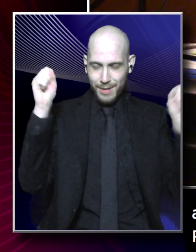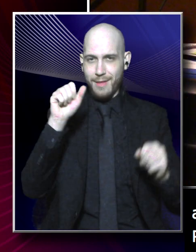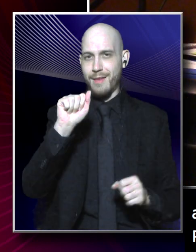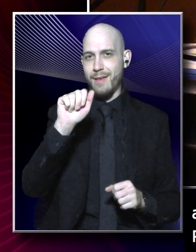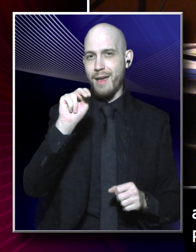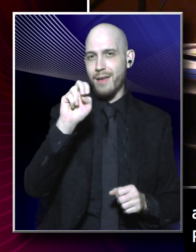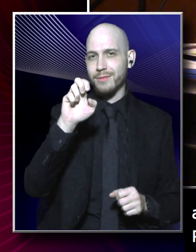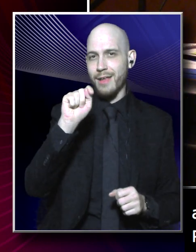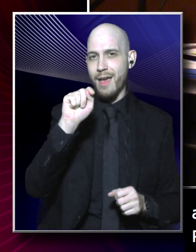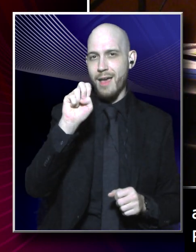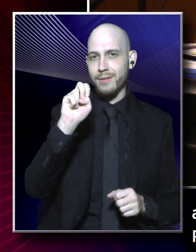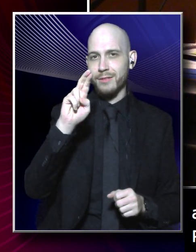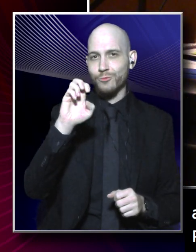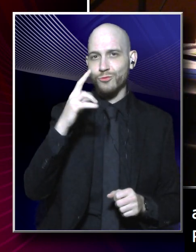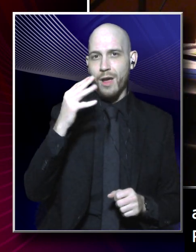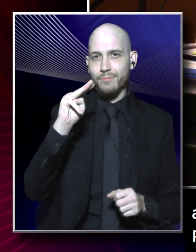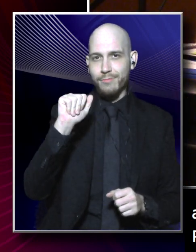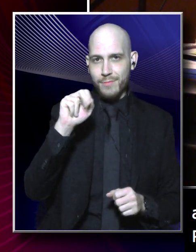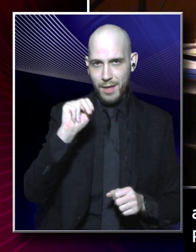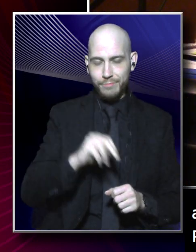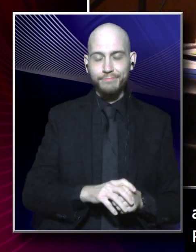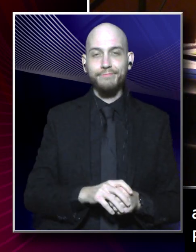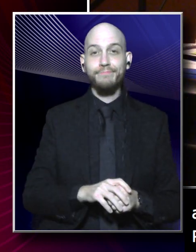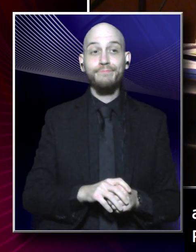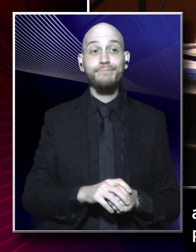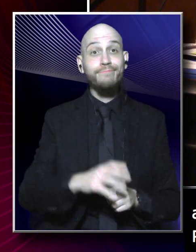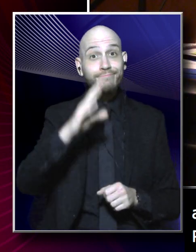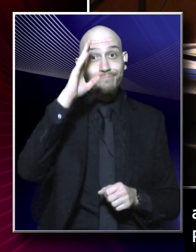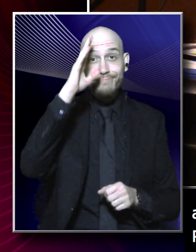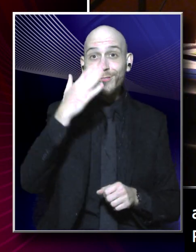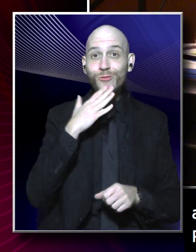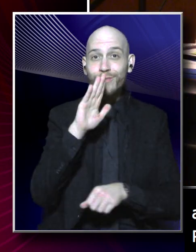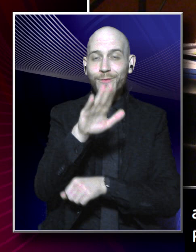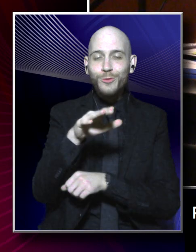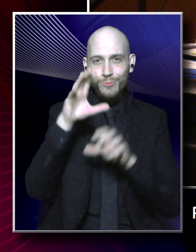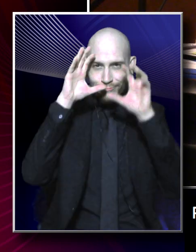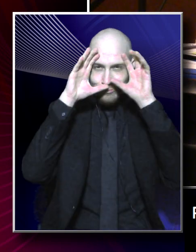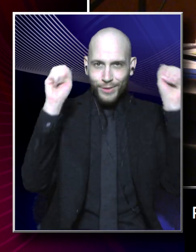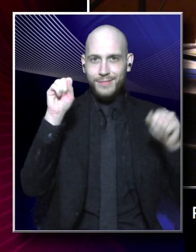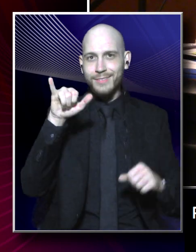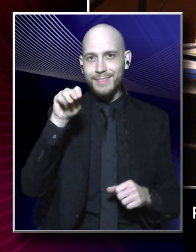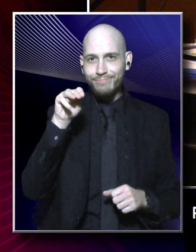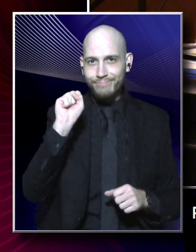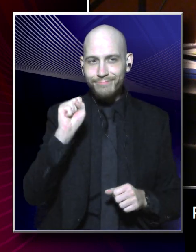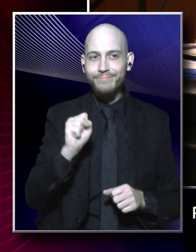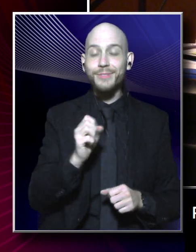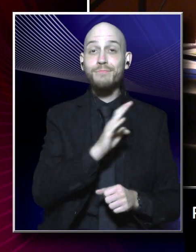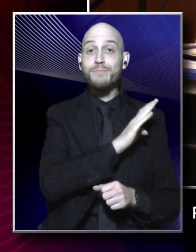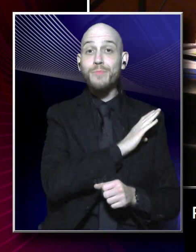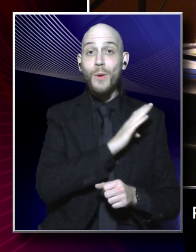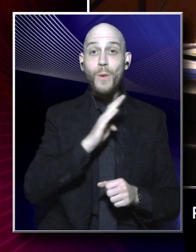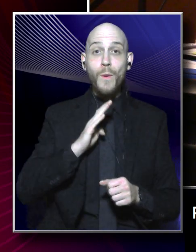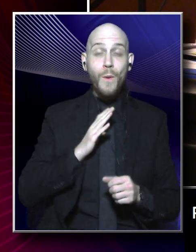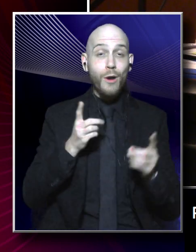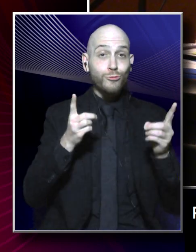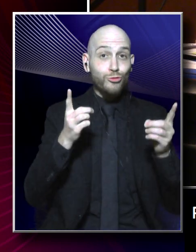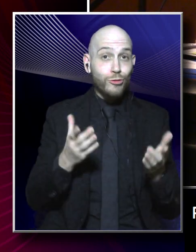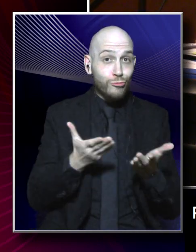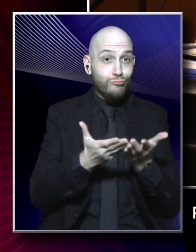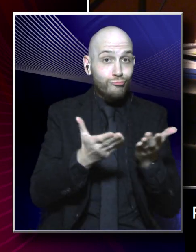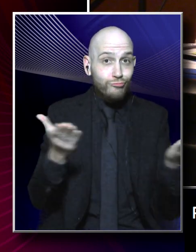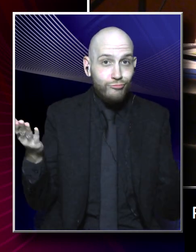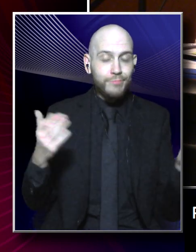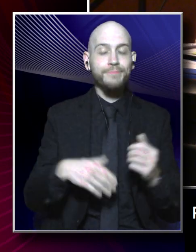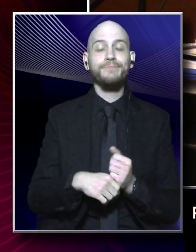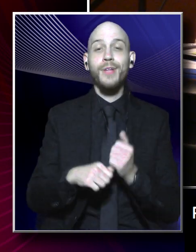Good afternoon, President Sims, members of the Board of Directors, Assistant Superintendent